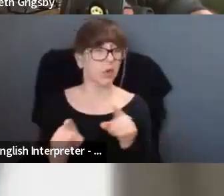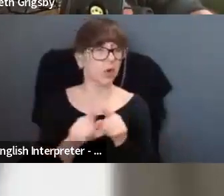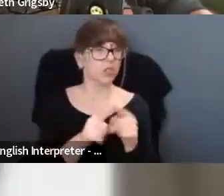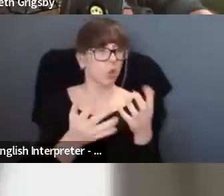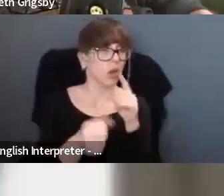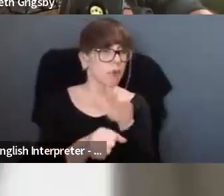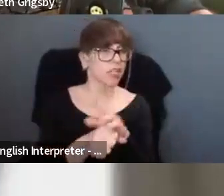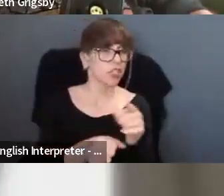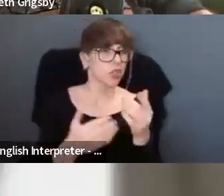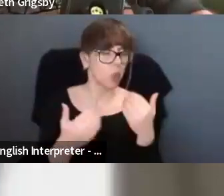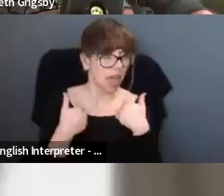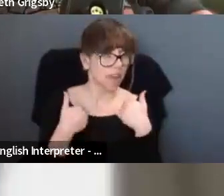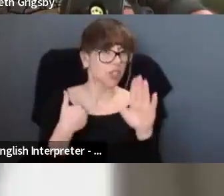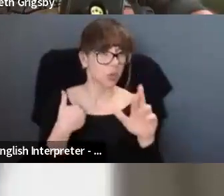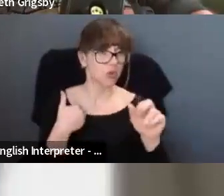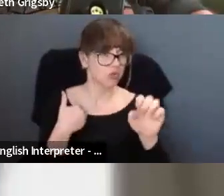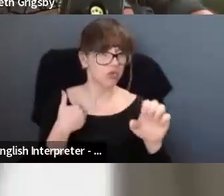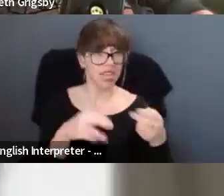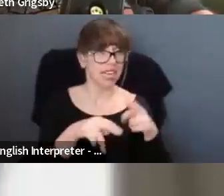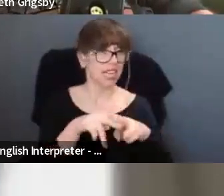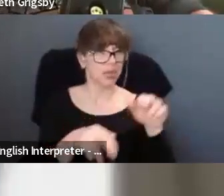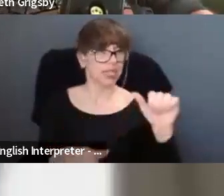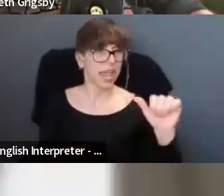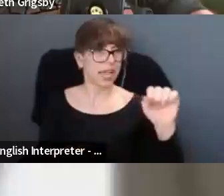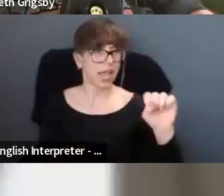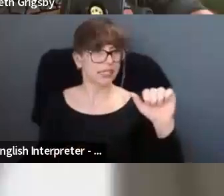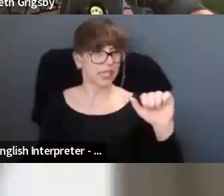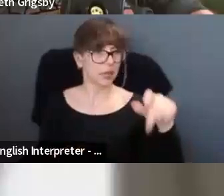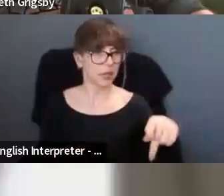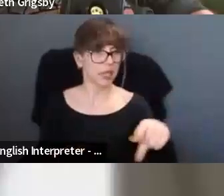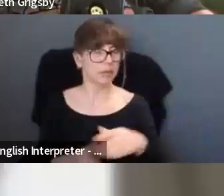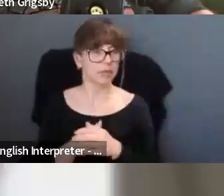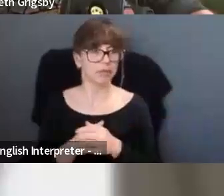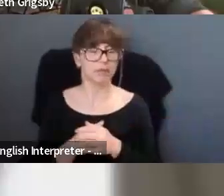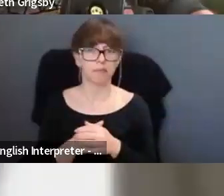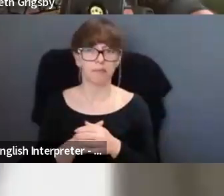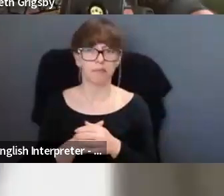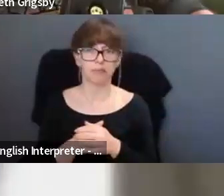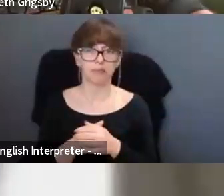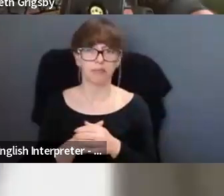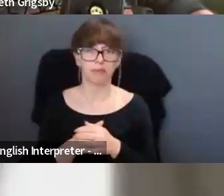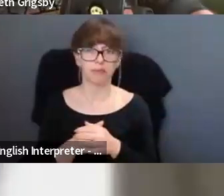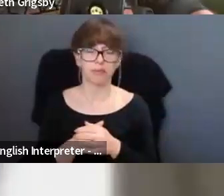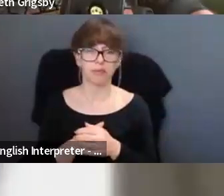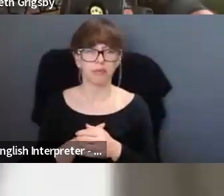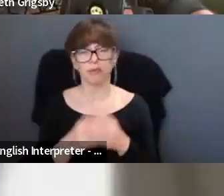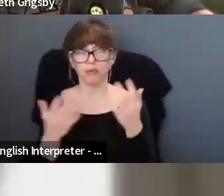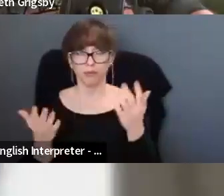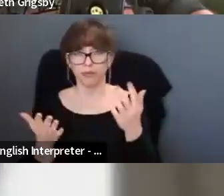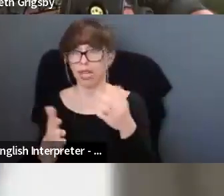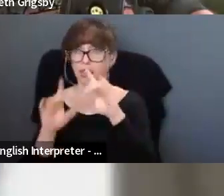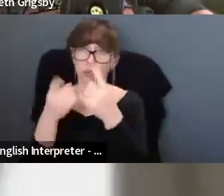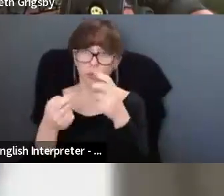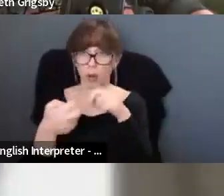your rate increases as quickly as possible. The alignment the department had with getting the acknowledgement forms and having those